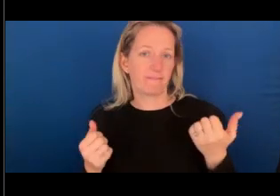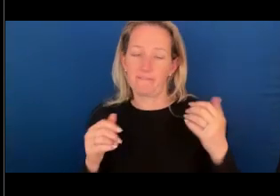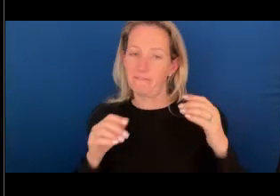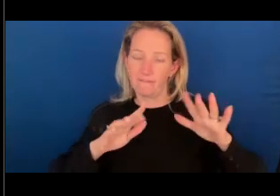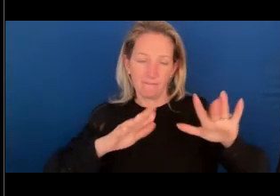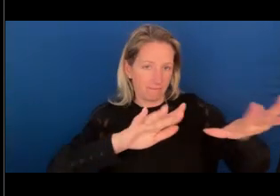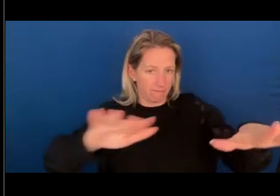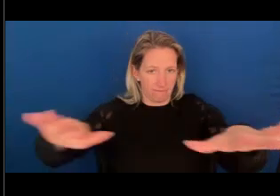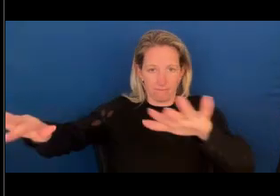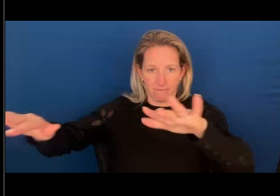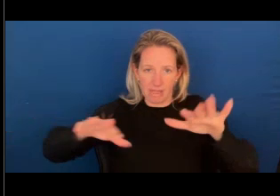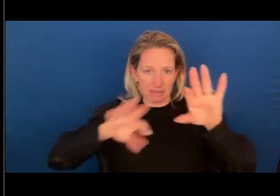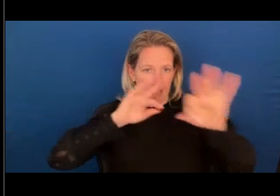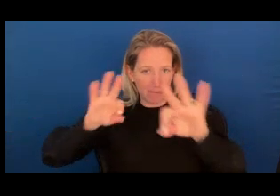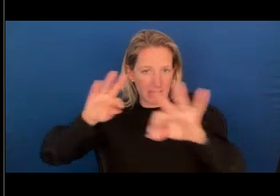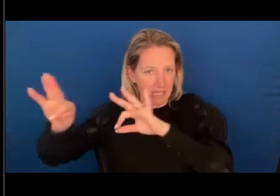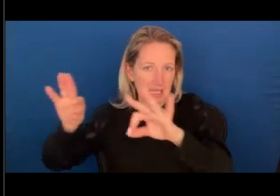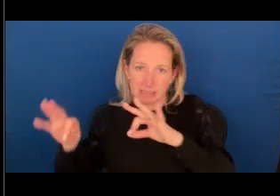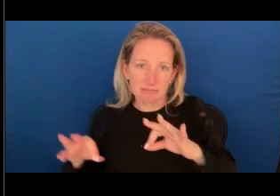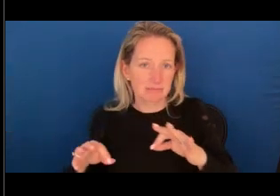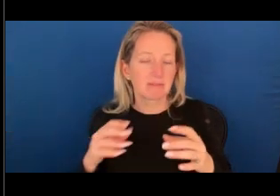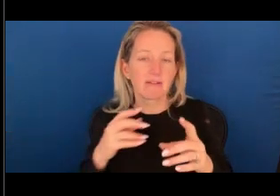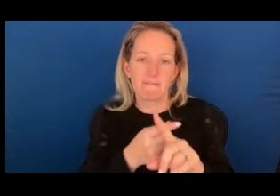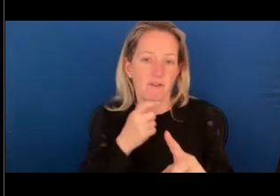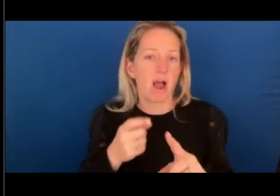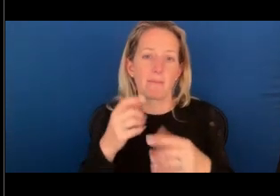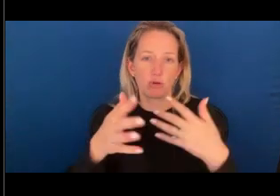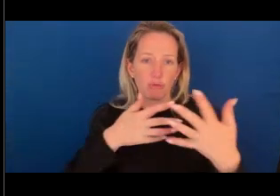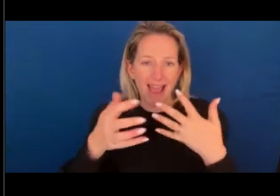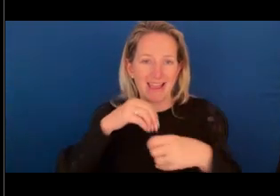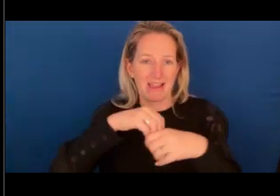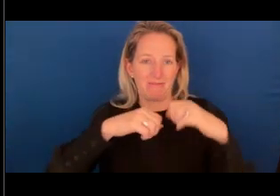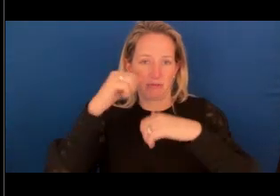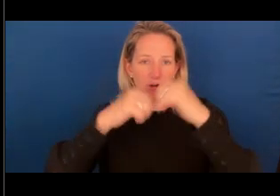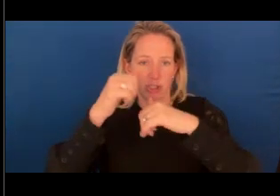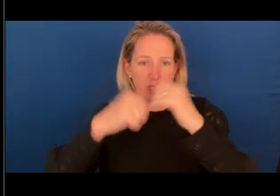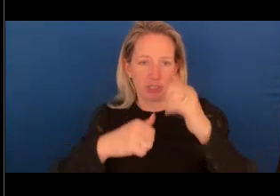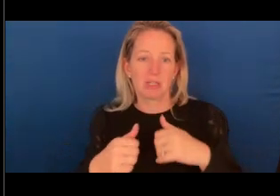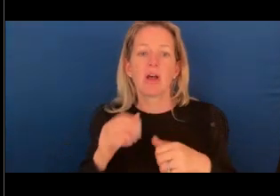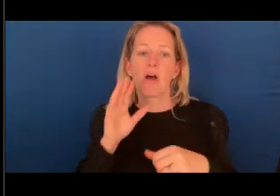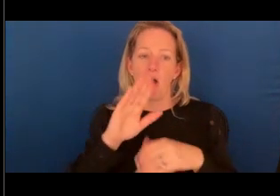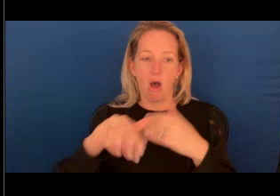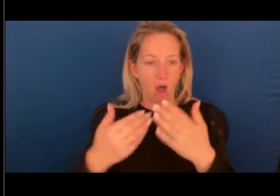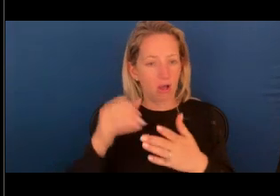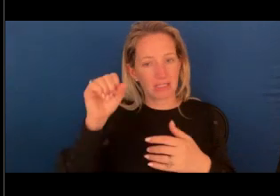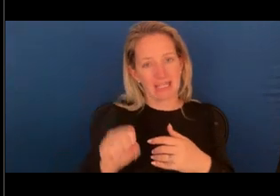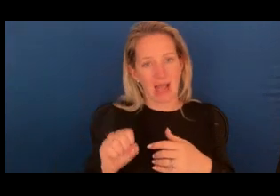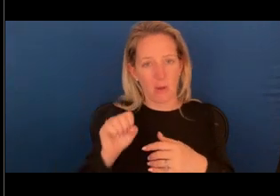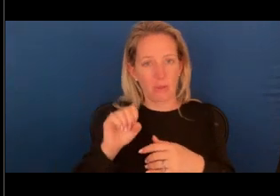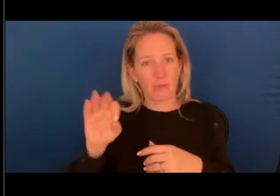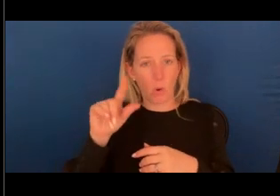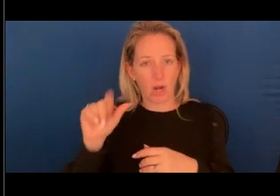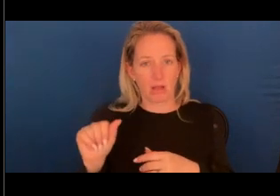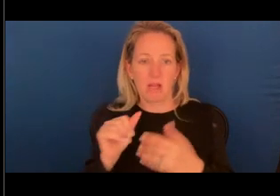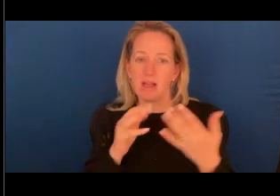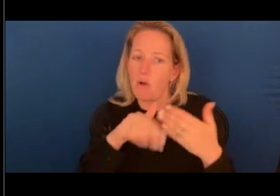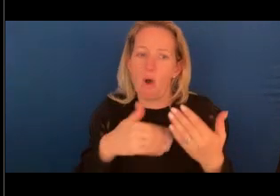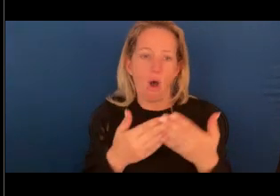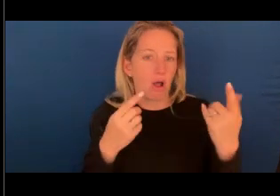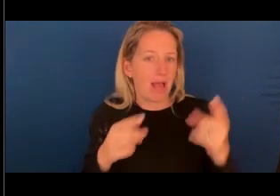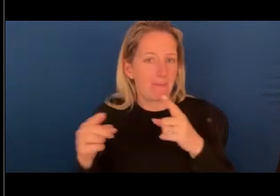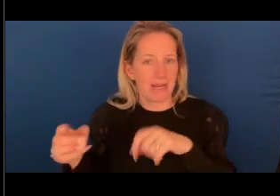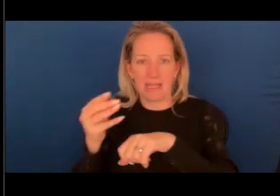infrastructure, from storm sewer systems and flood control canals, all in South Florida. This is great. These are all happening in Miami-Dade County.